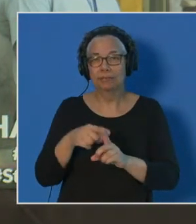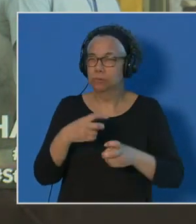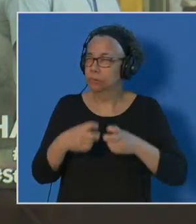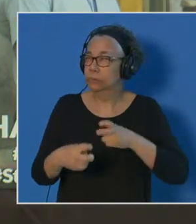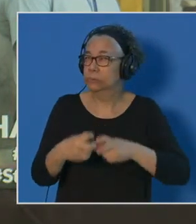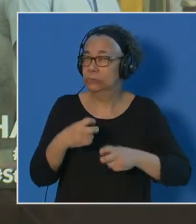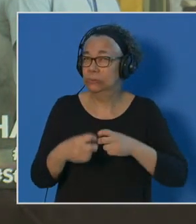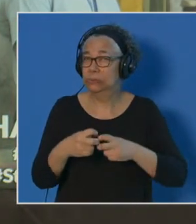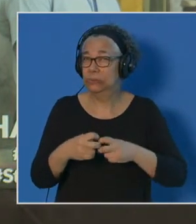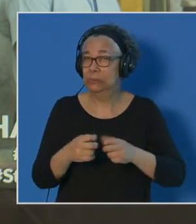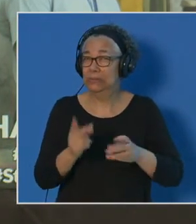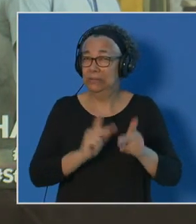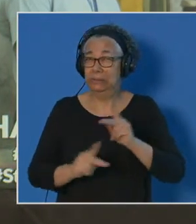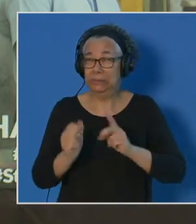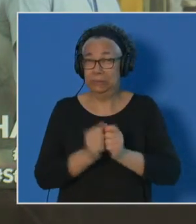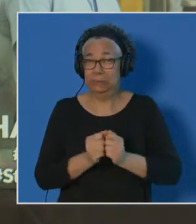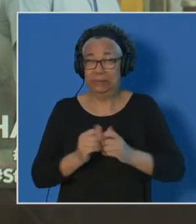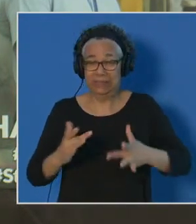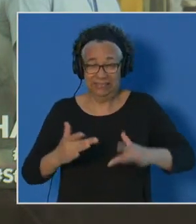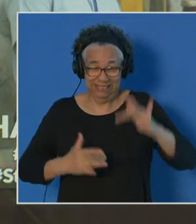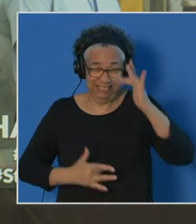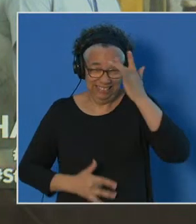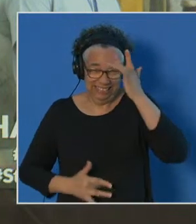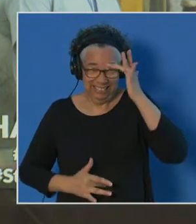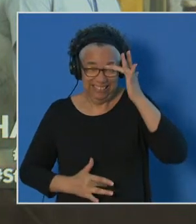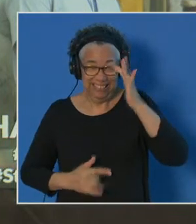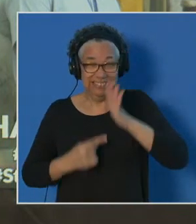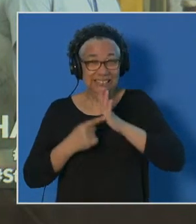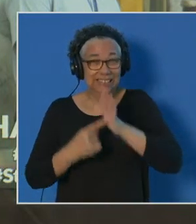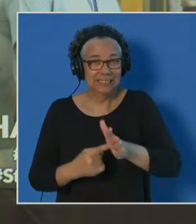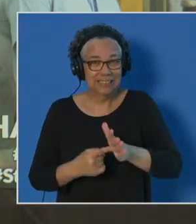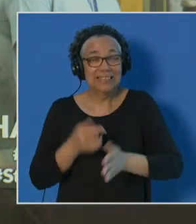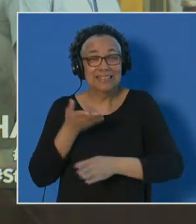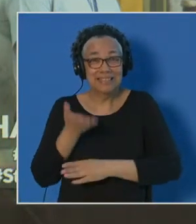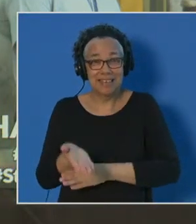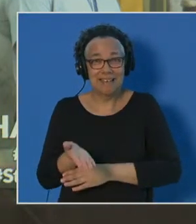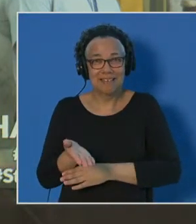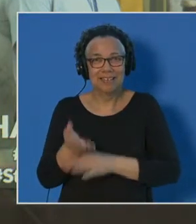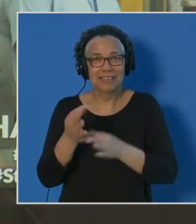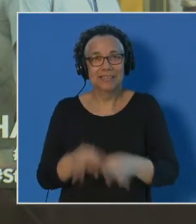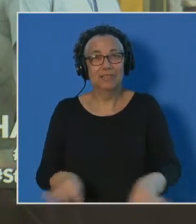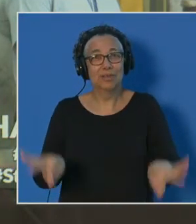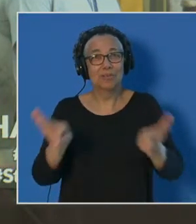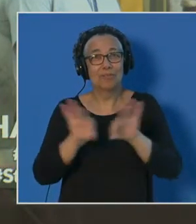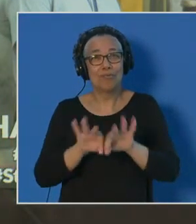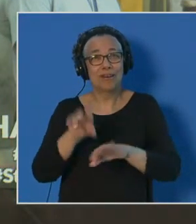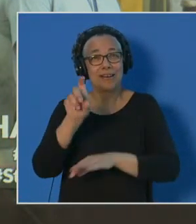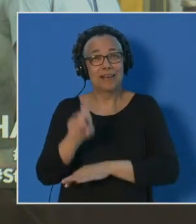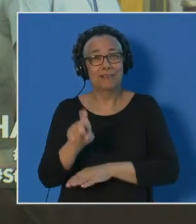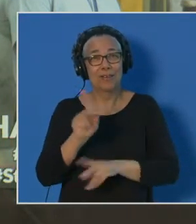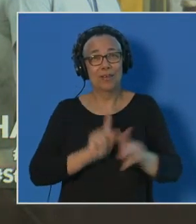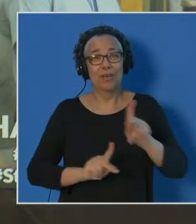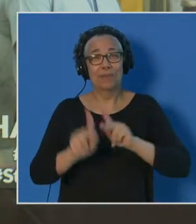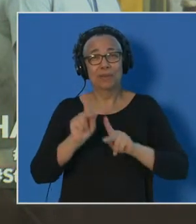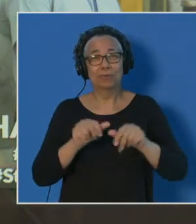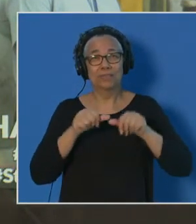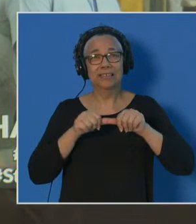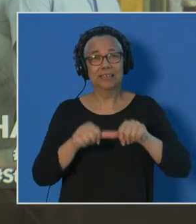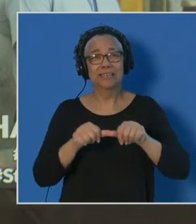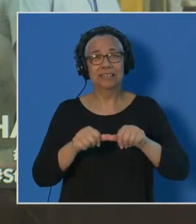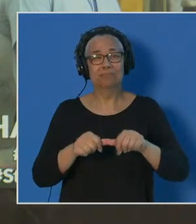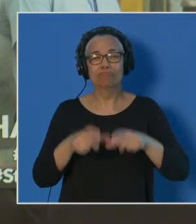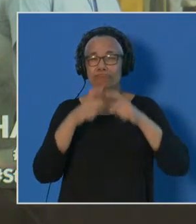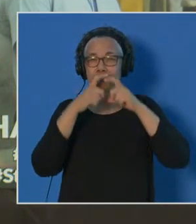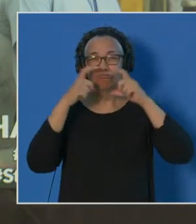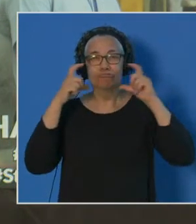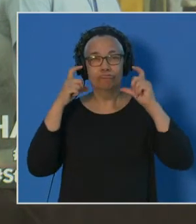of asymptomatic transmission, it is there, and that is why it is important and necessary for people to continue to wear their masks, continue